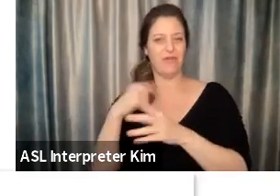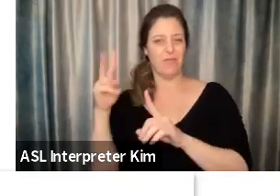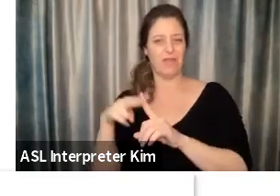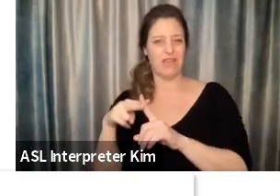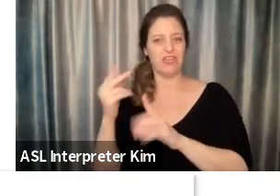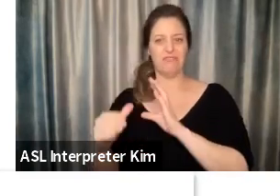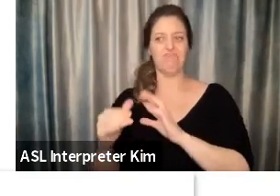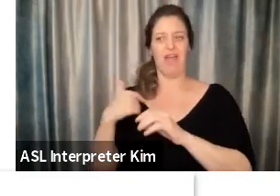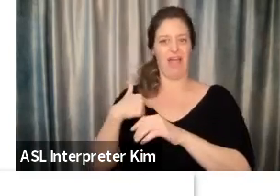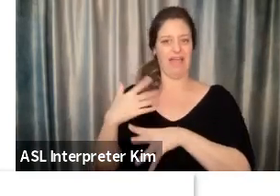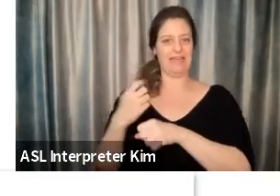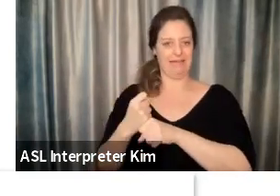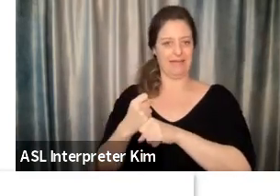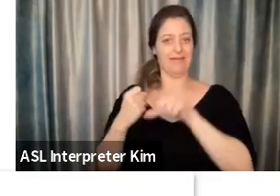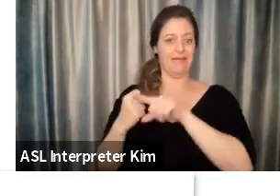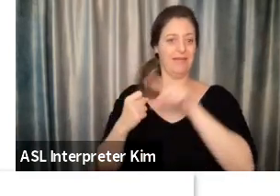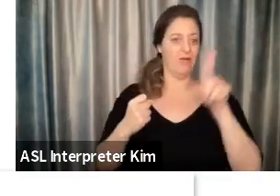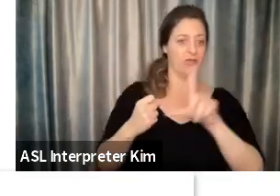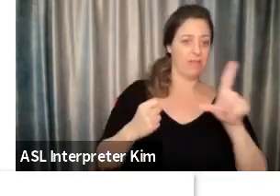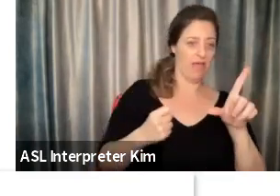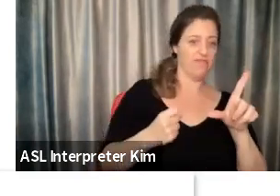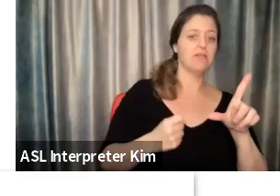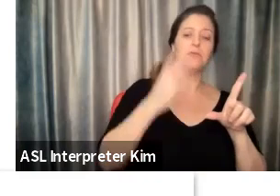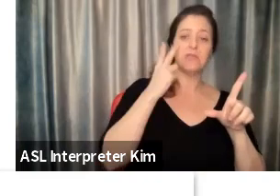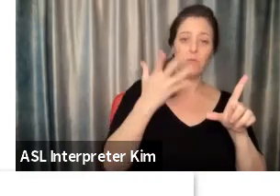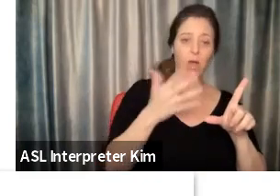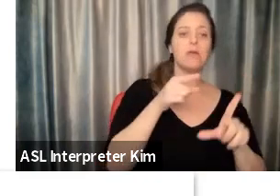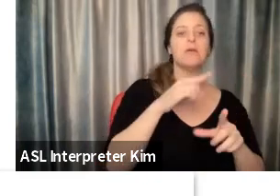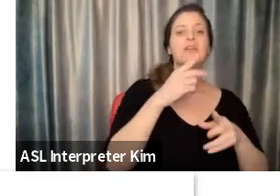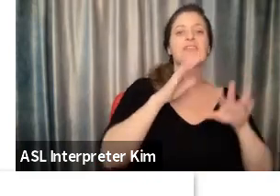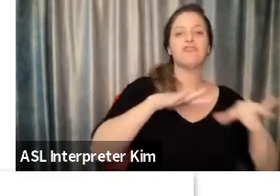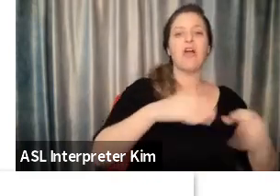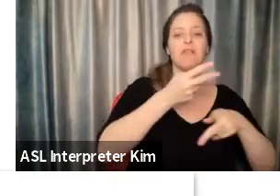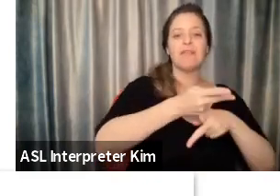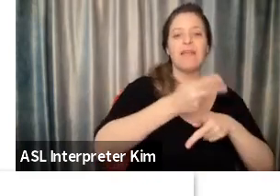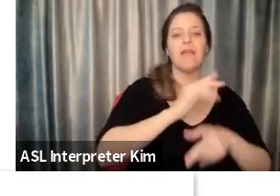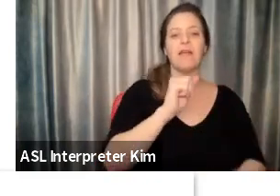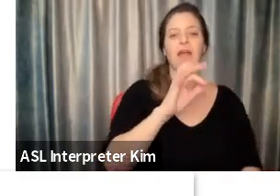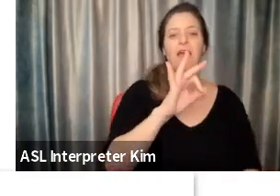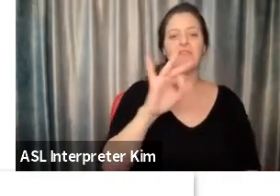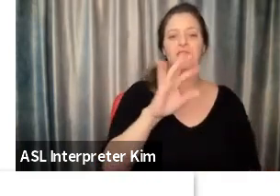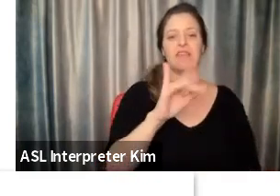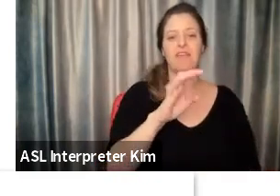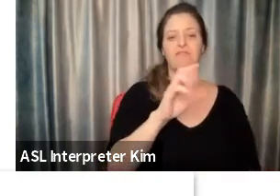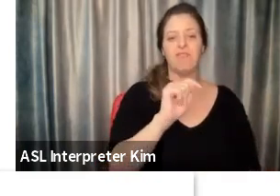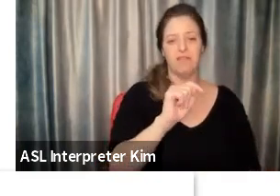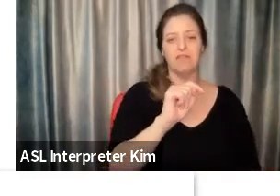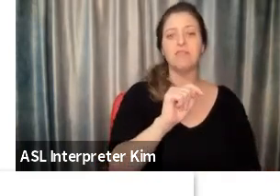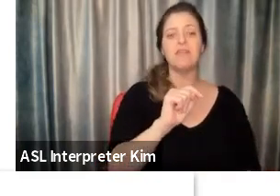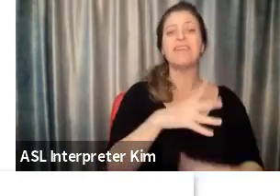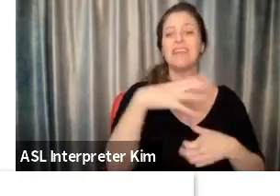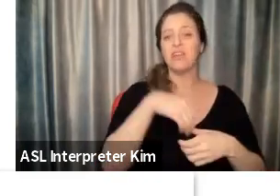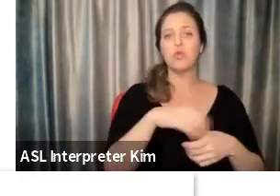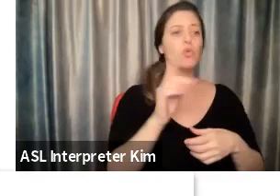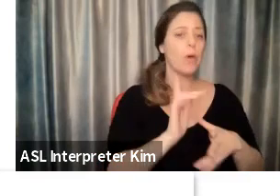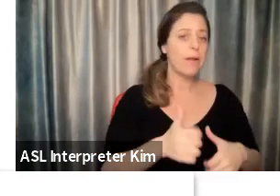me. And then on the left-hand side, you'll find what the child care affidavit looks like. That would include the child's